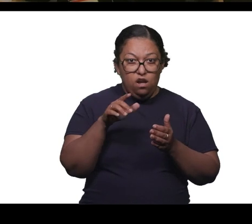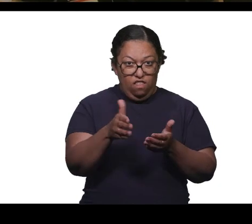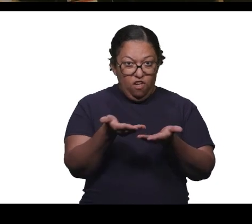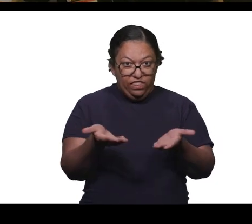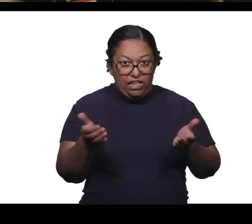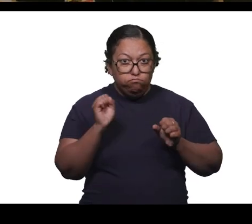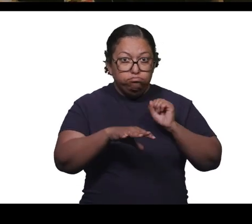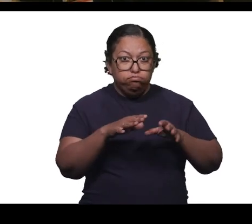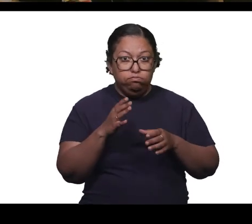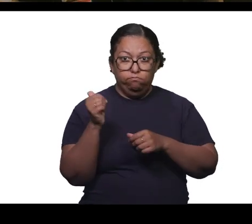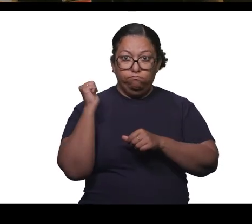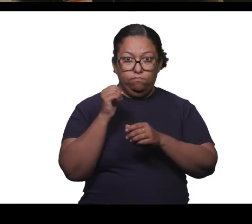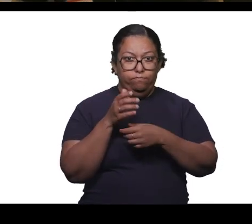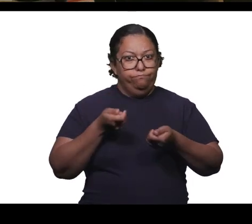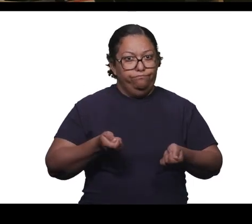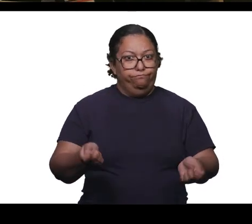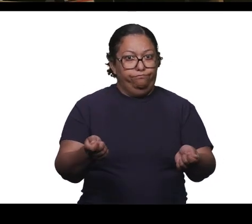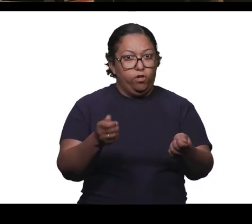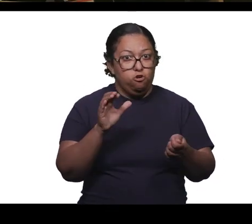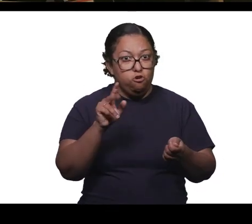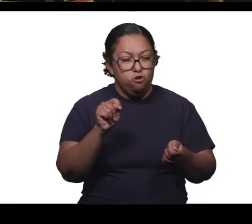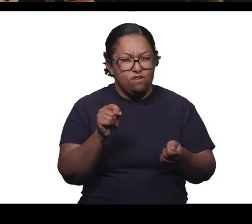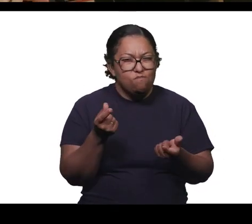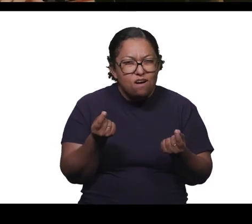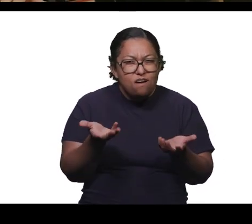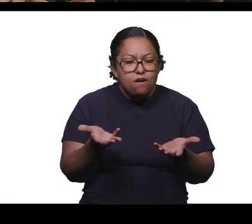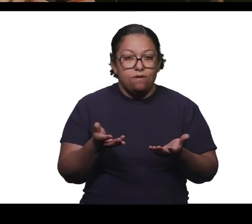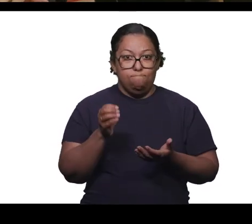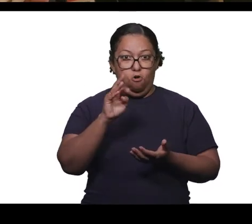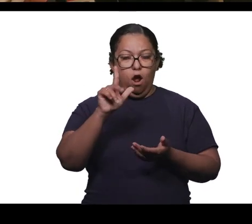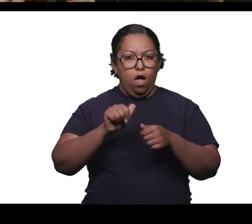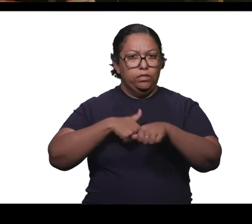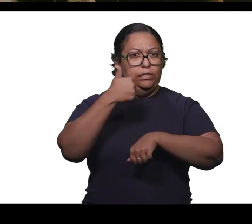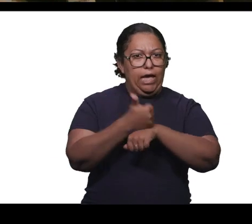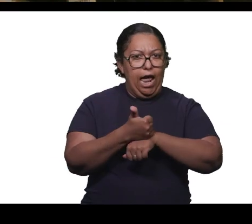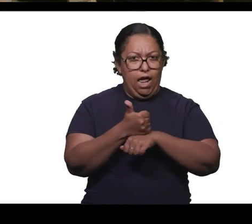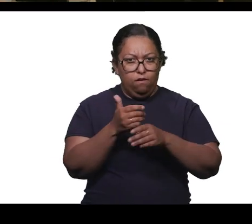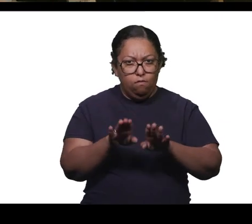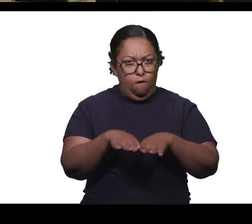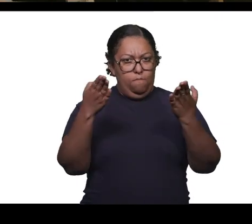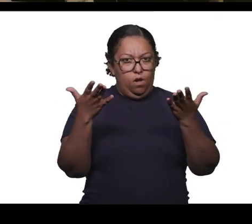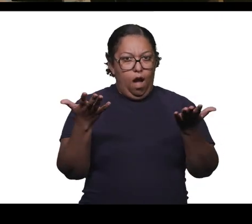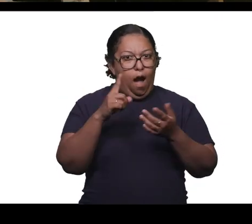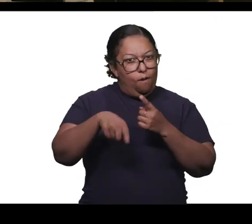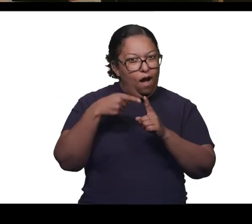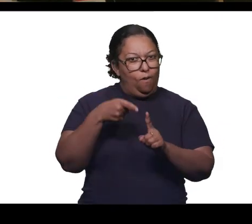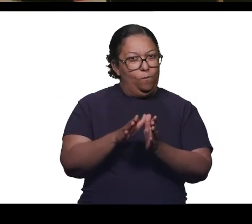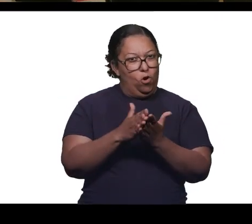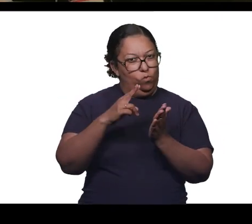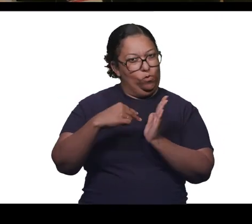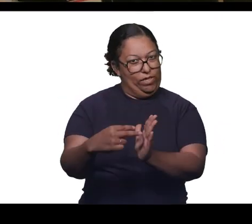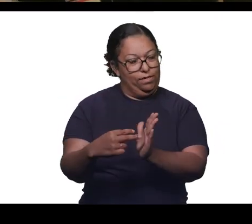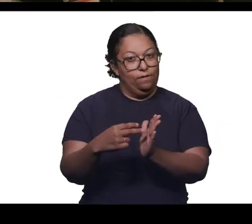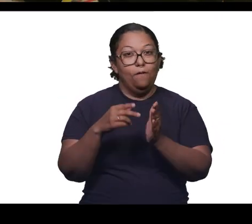this? So Marla's sort of setting the stage for this book that we're about to read. Then she gives us the title page.